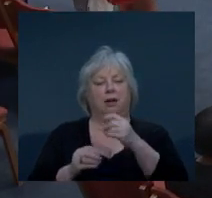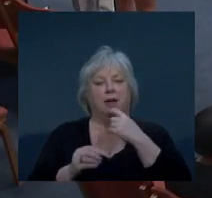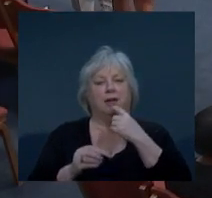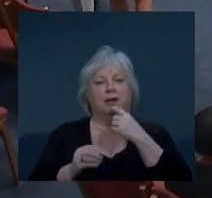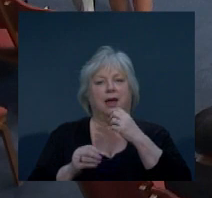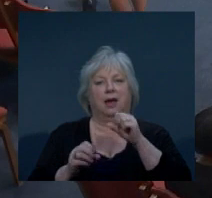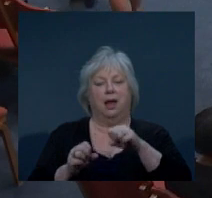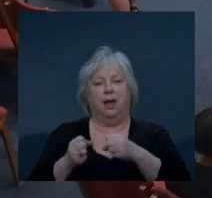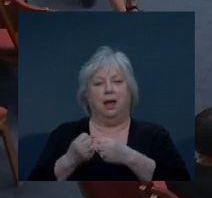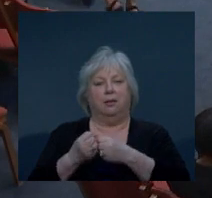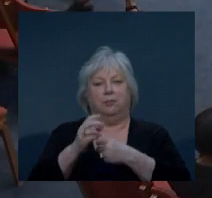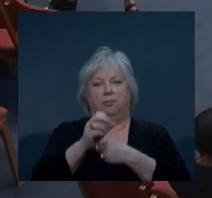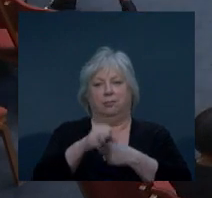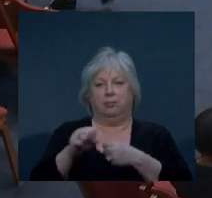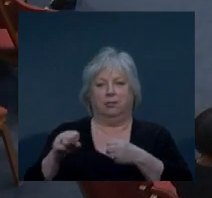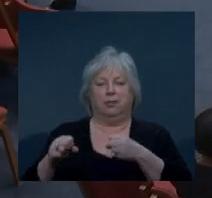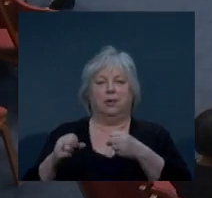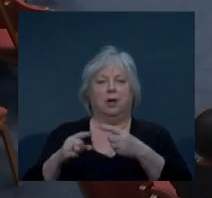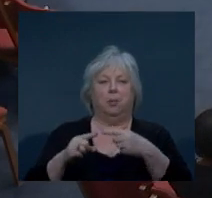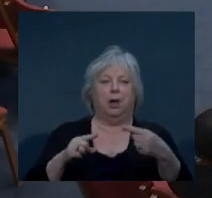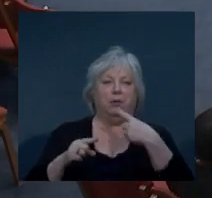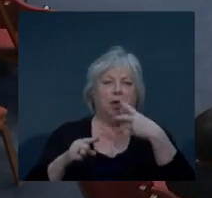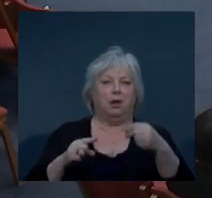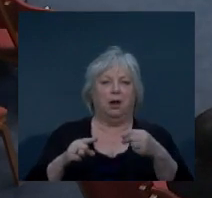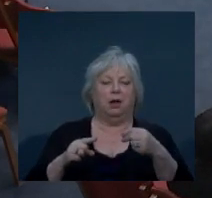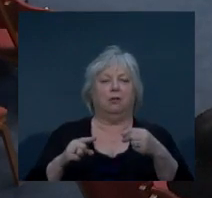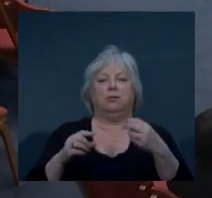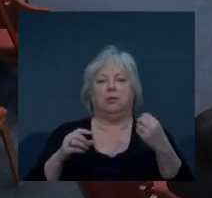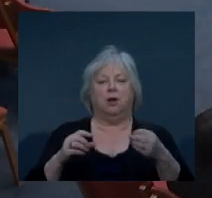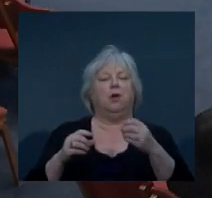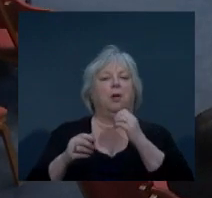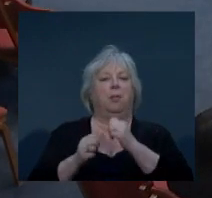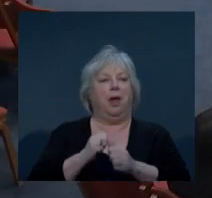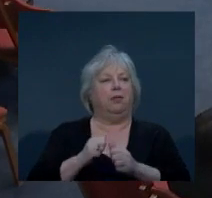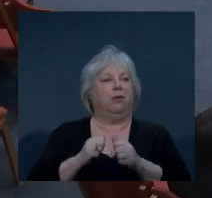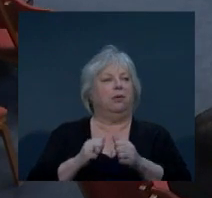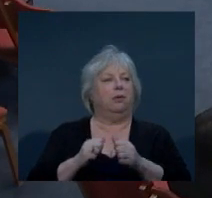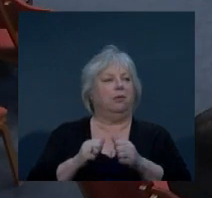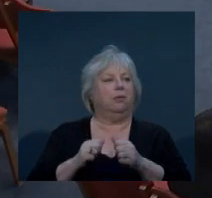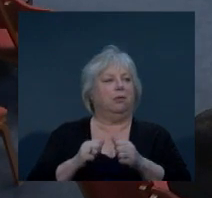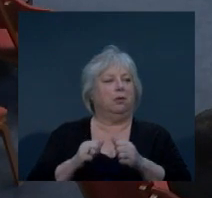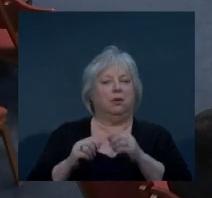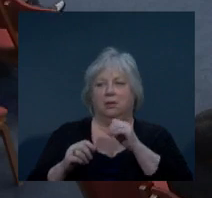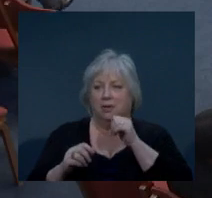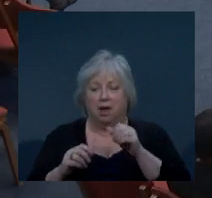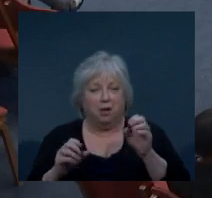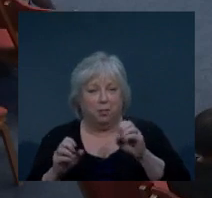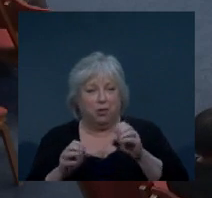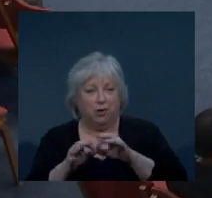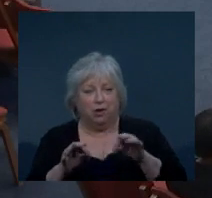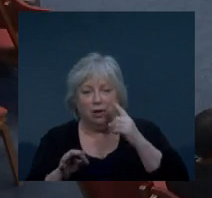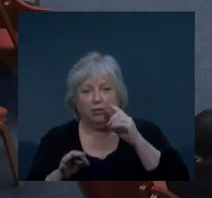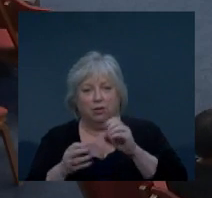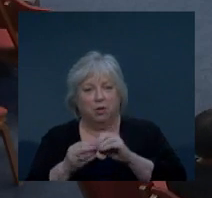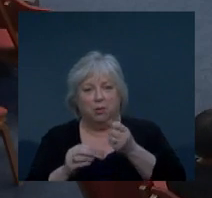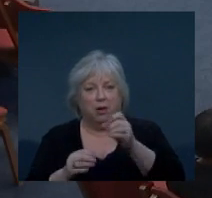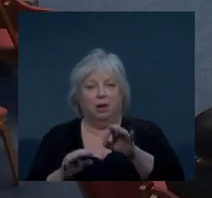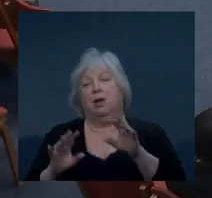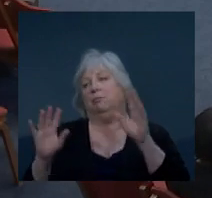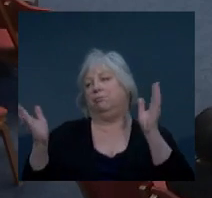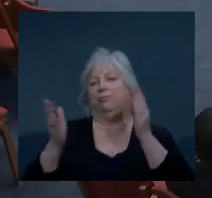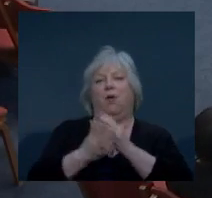saying aye. All those opposed, please say nay. Motion passes for item number 19. There's not an emergency clause for 19? All right.